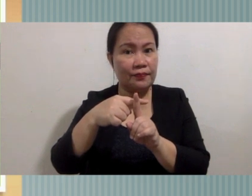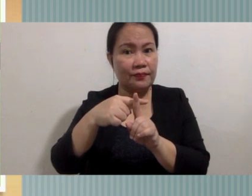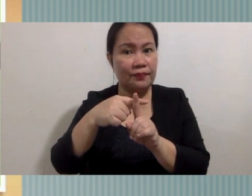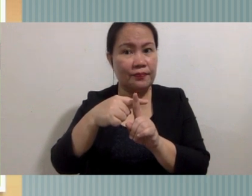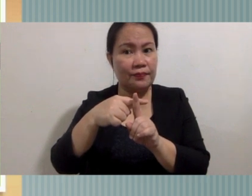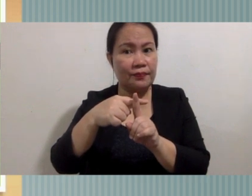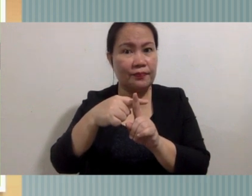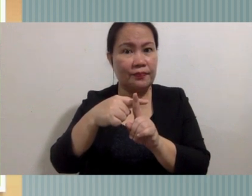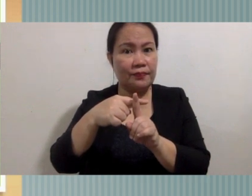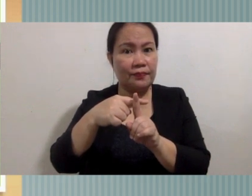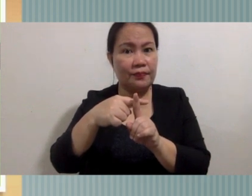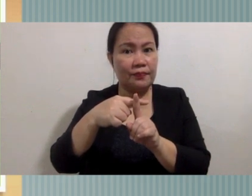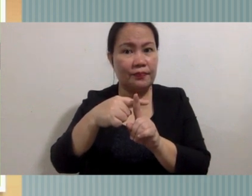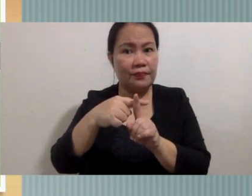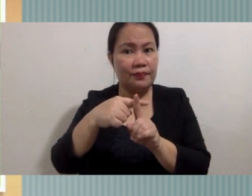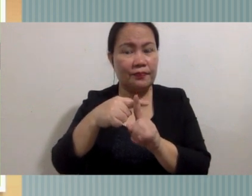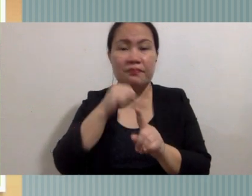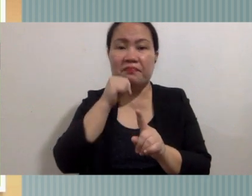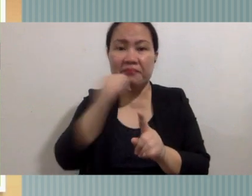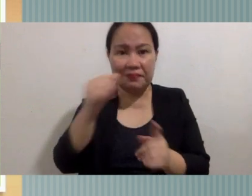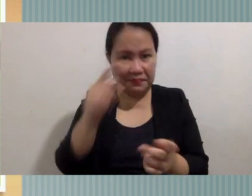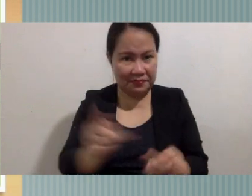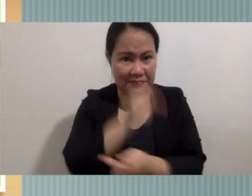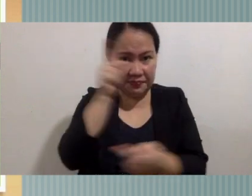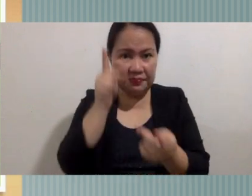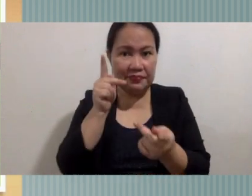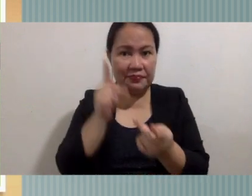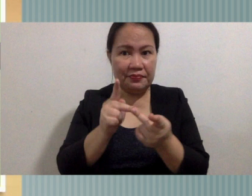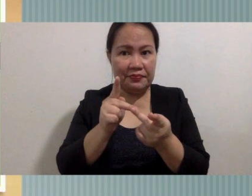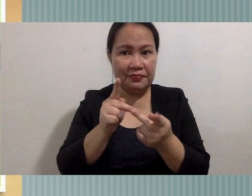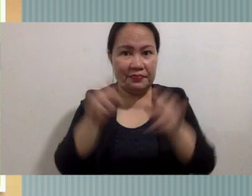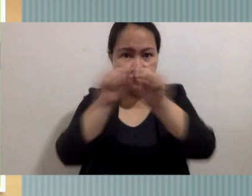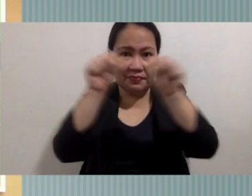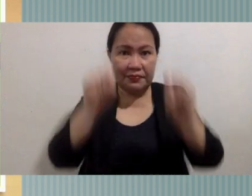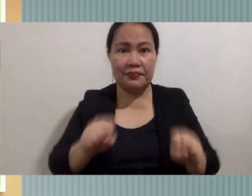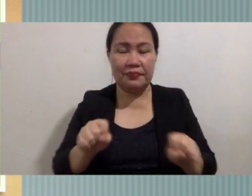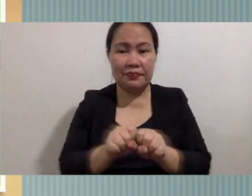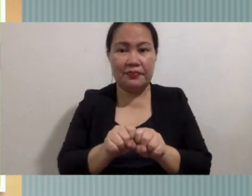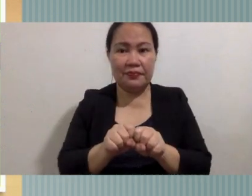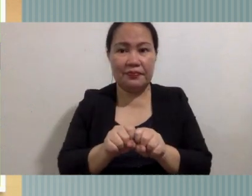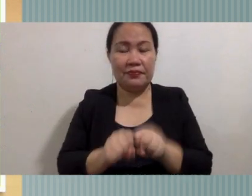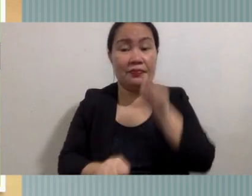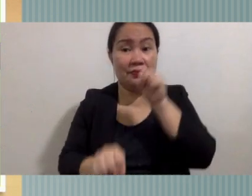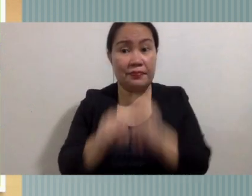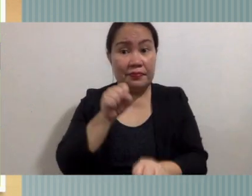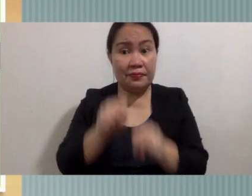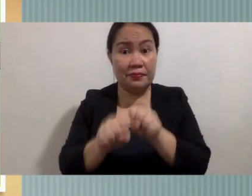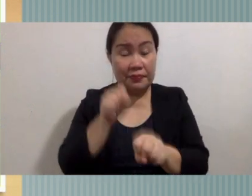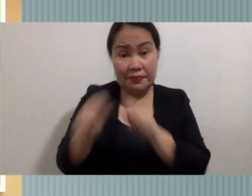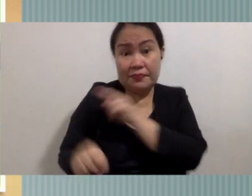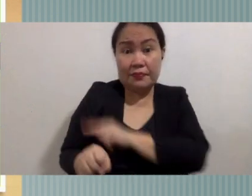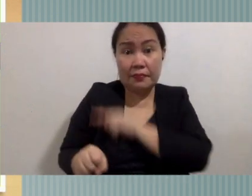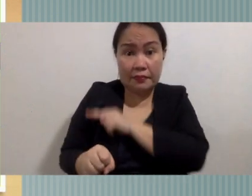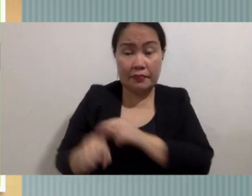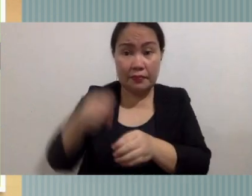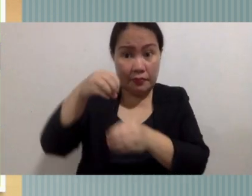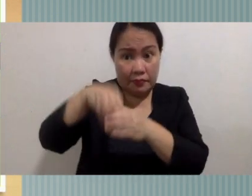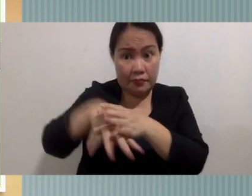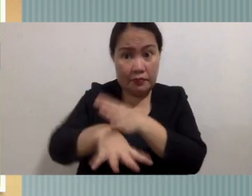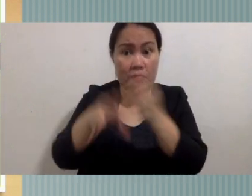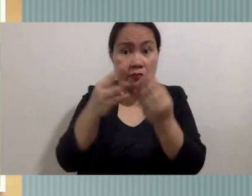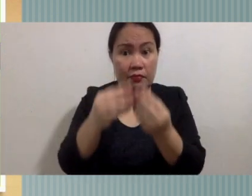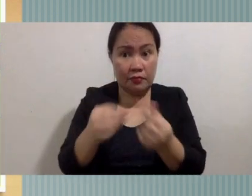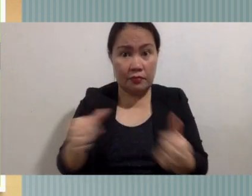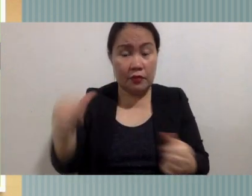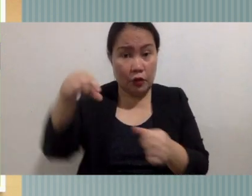Okay? But, this is not a perfect square. Okay? So, the